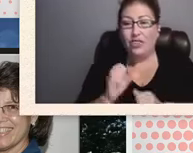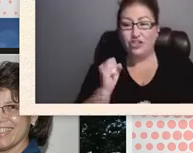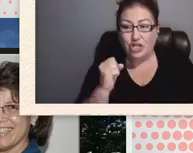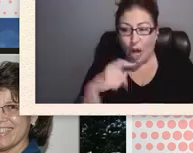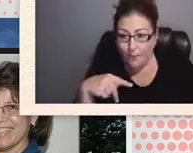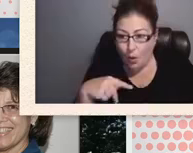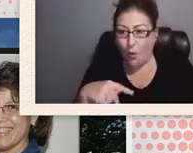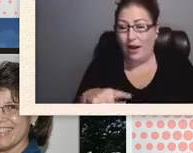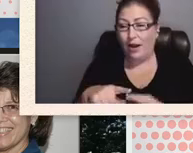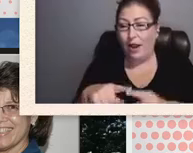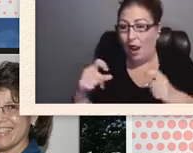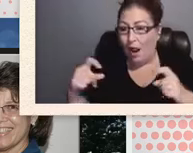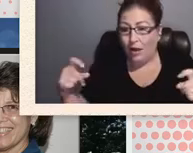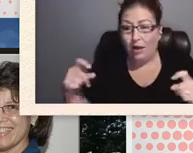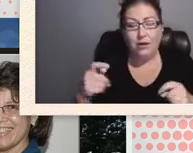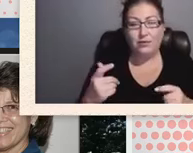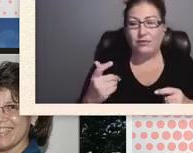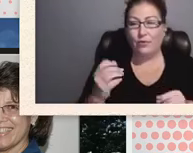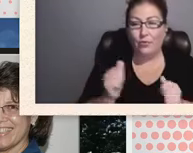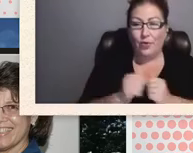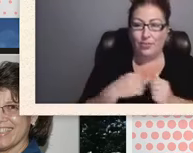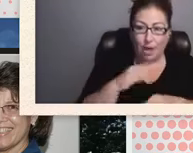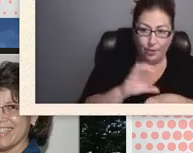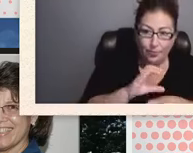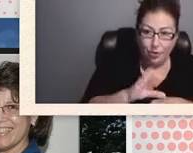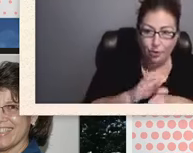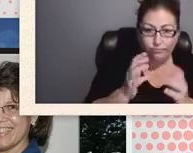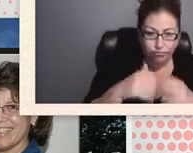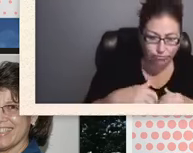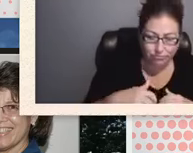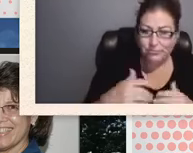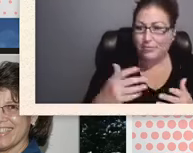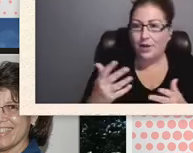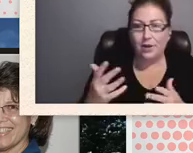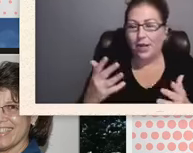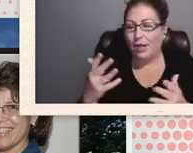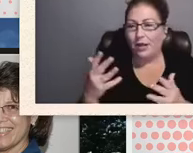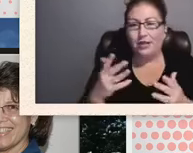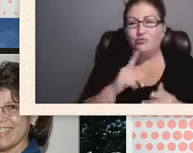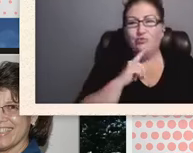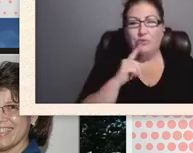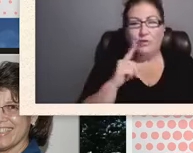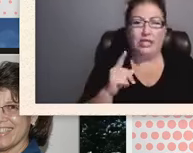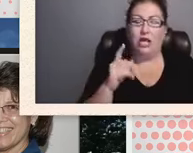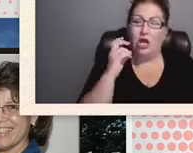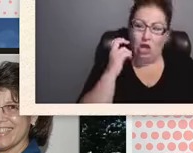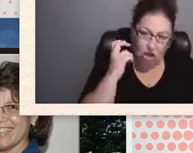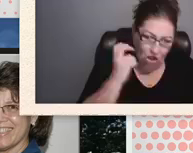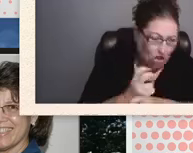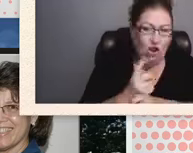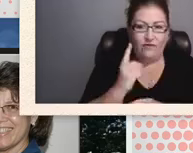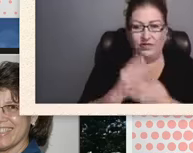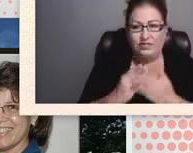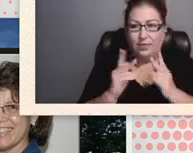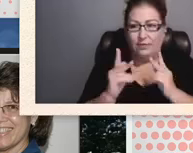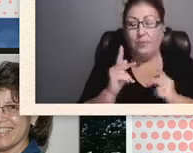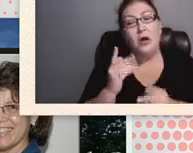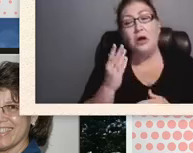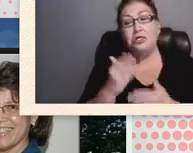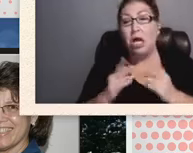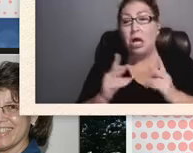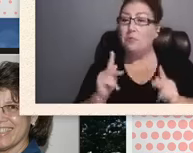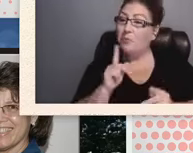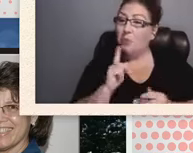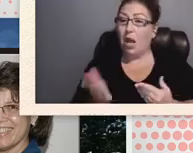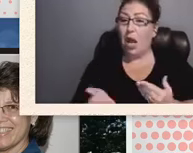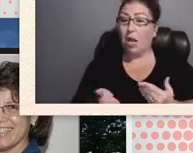that, when my computer goes down and all of this, it is so hard for some people. For some people, it's very